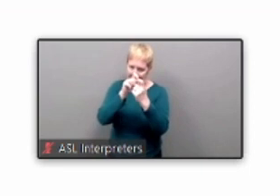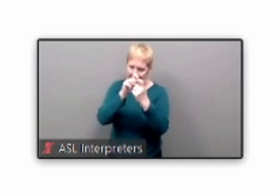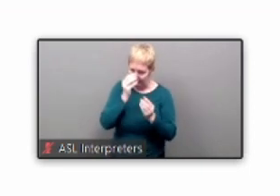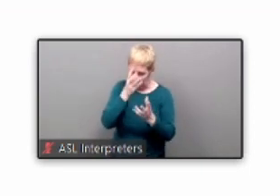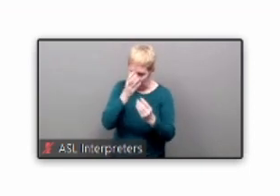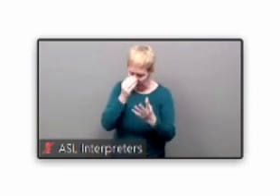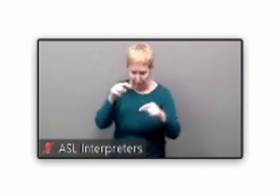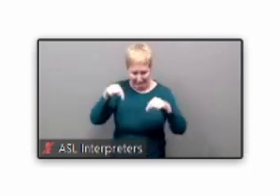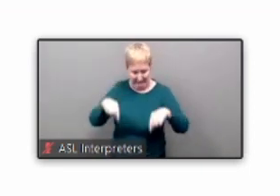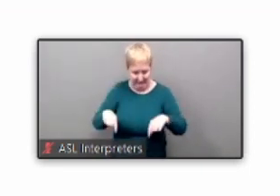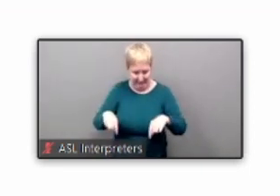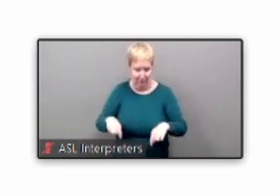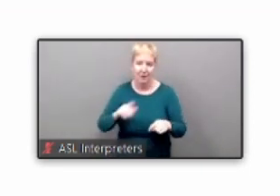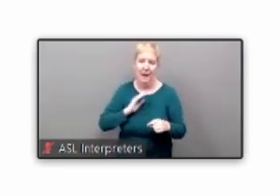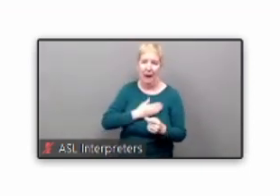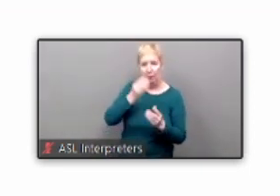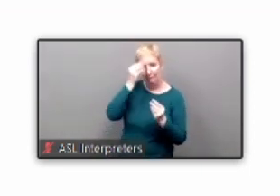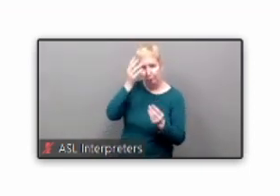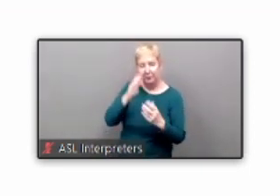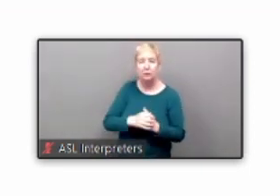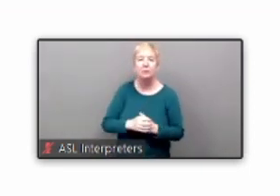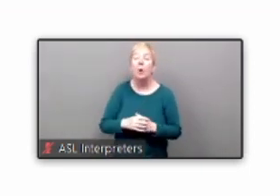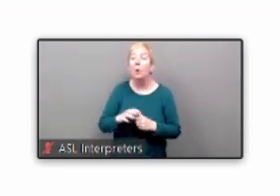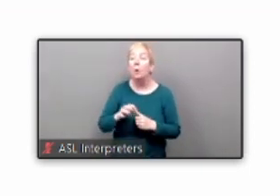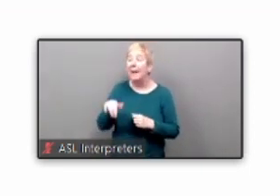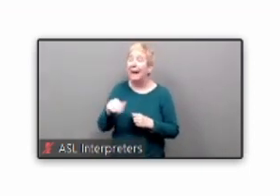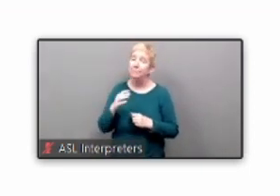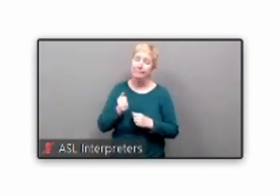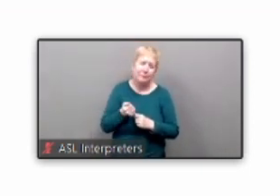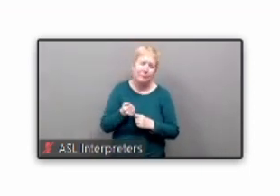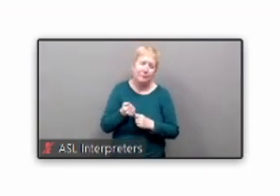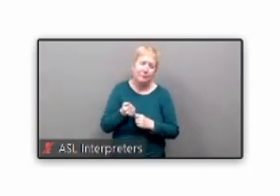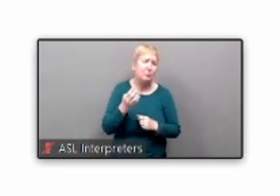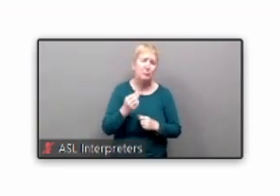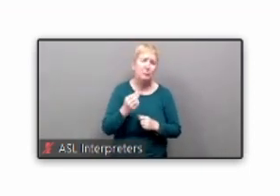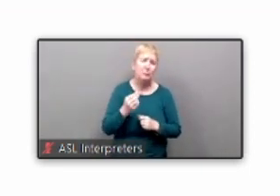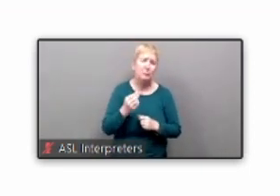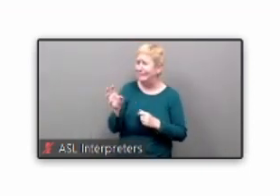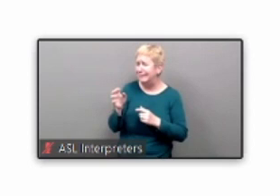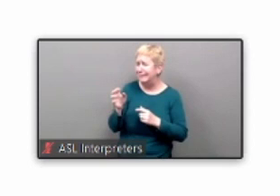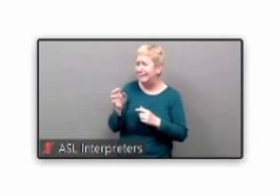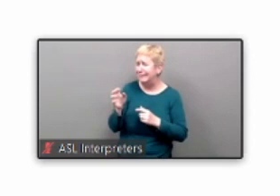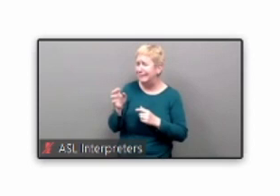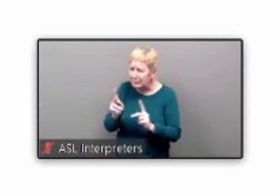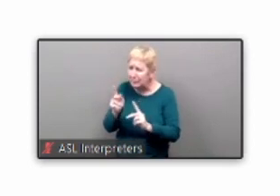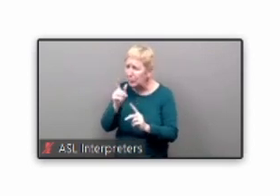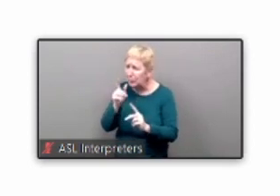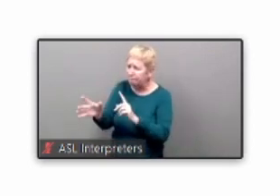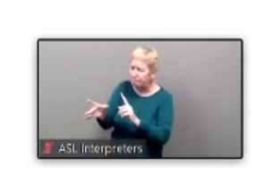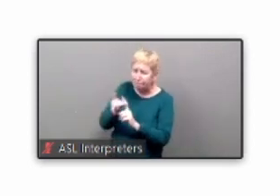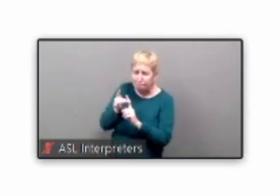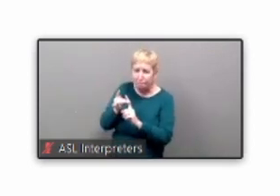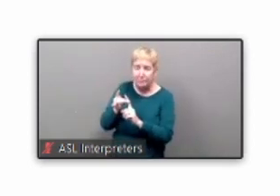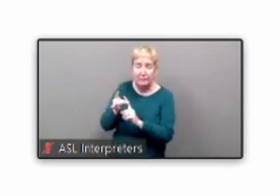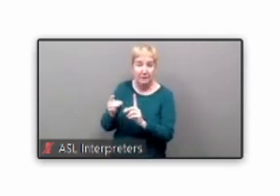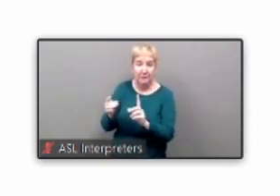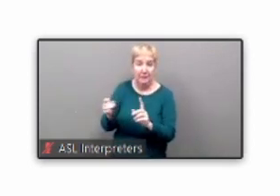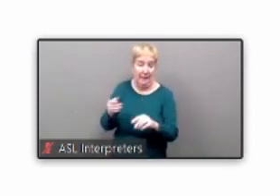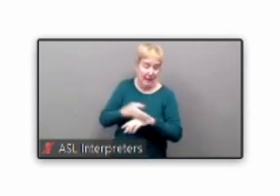our surveillance data. So among those very few vaccine breakthrough infections that we have